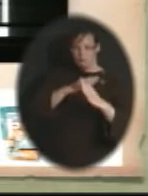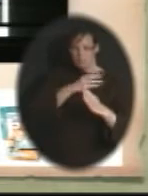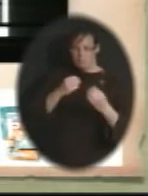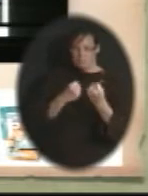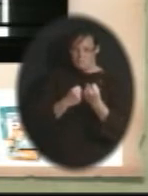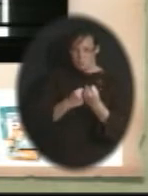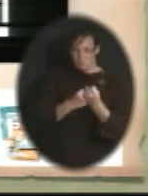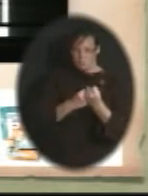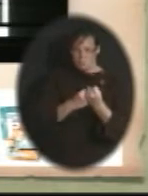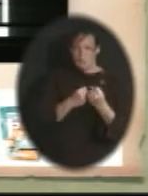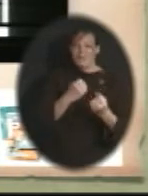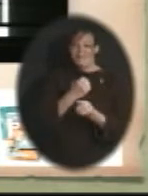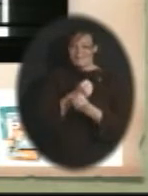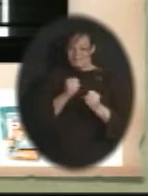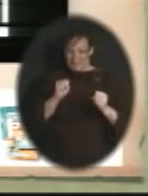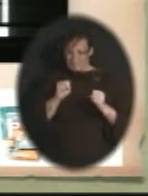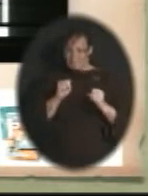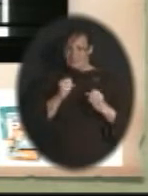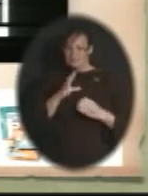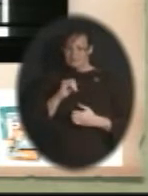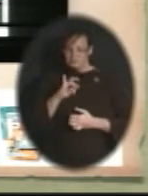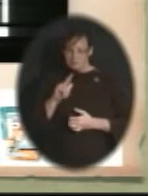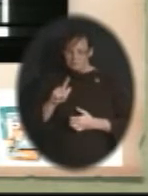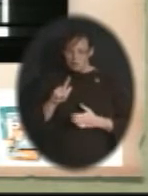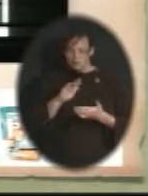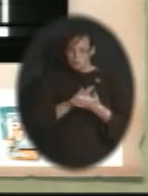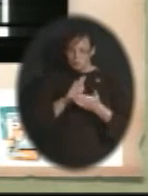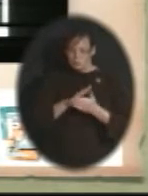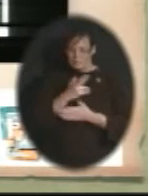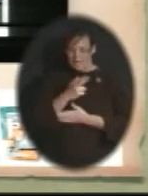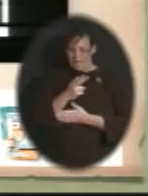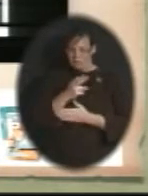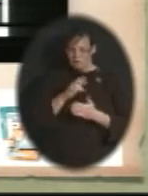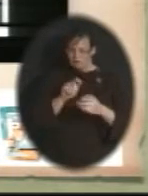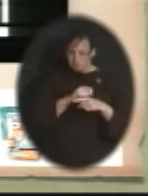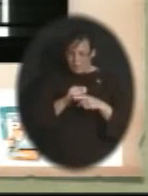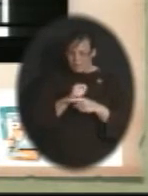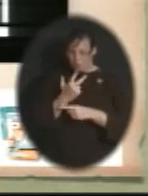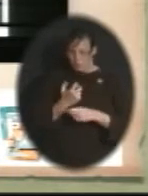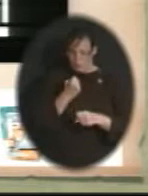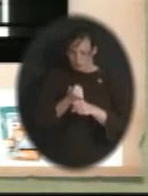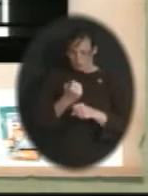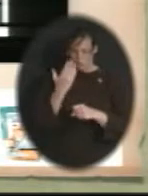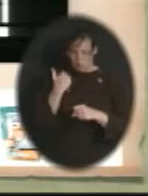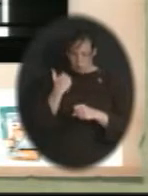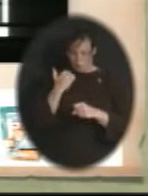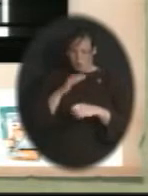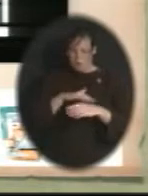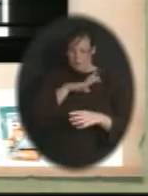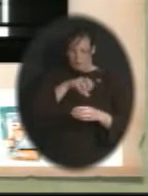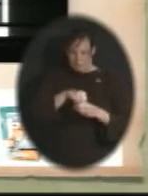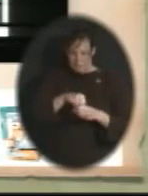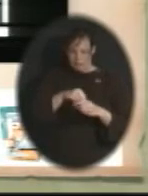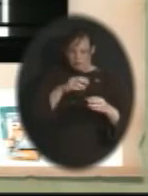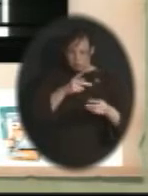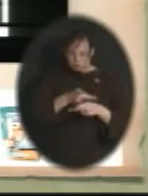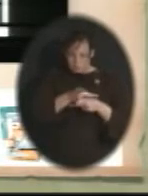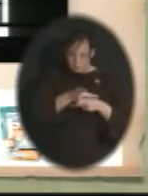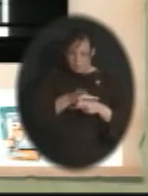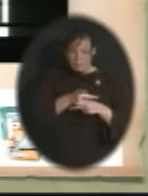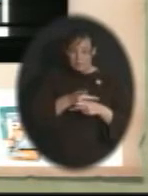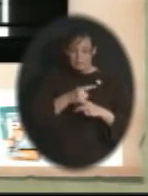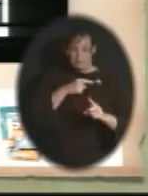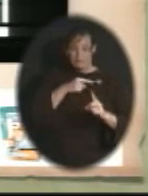We did Safe and Civil Schools training at the middle and high school level 3 years ago, really on that active and engaged supervision. The Positive Classroom is our